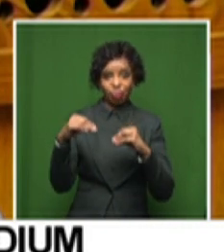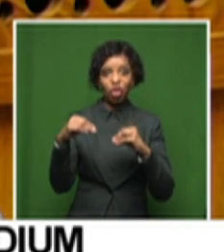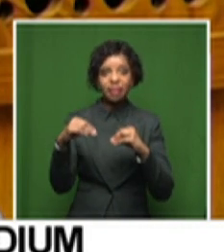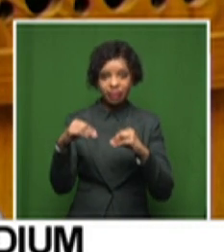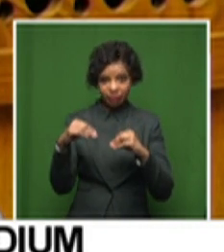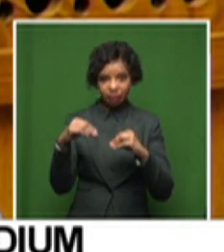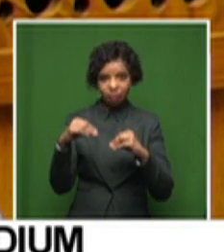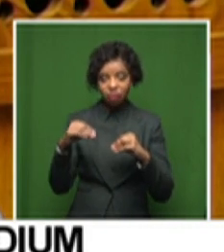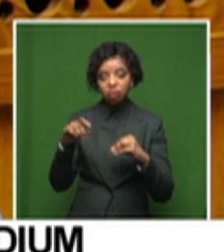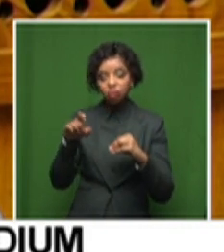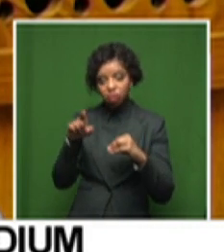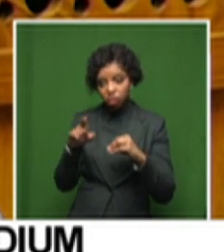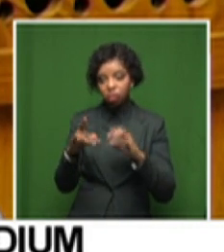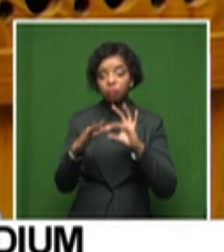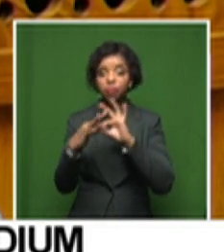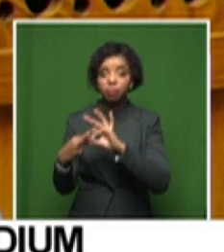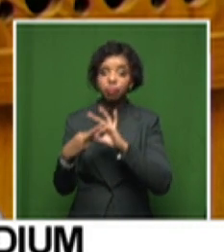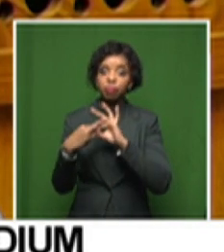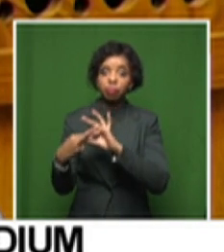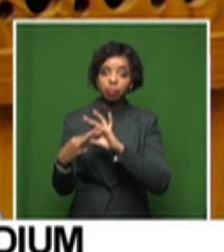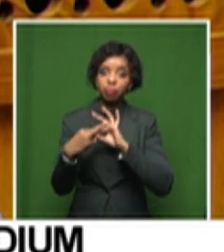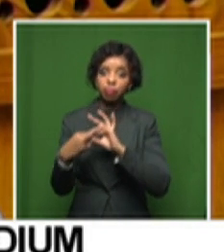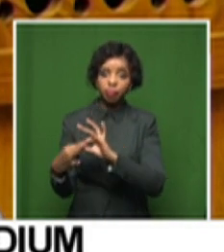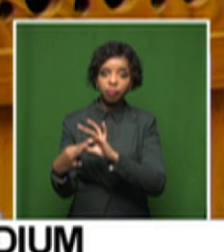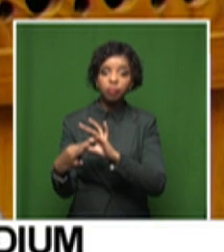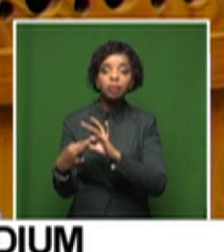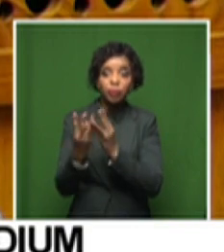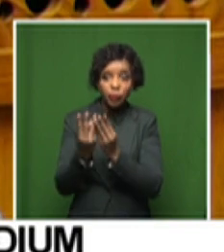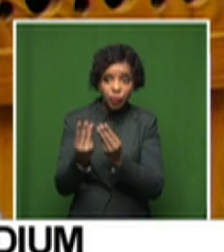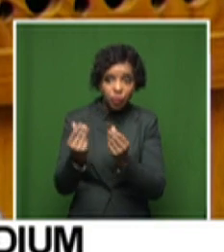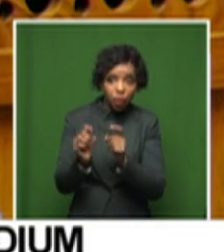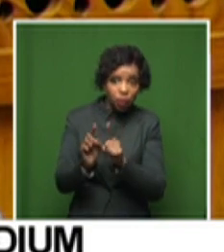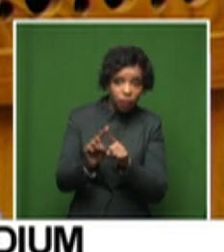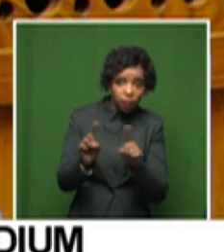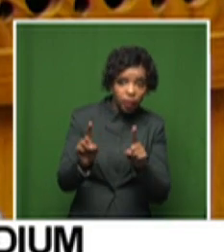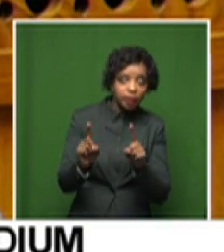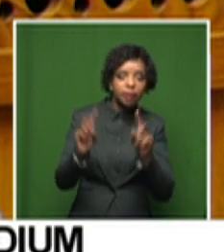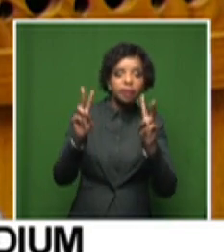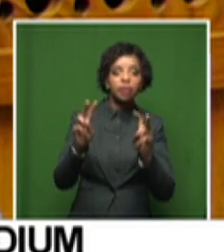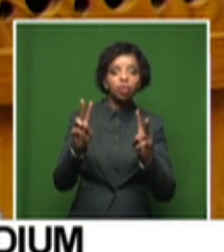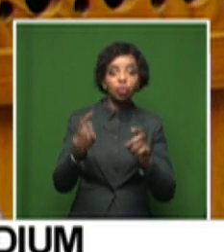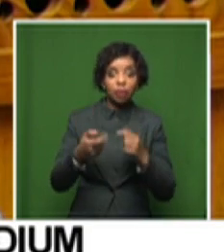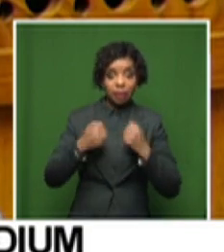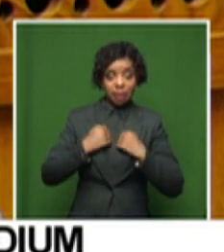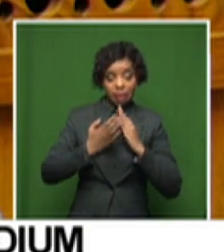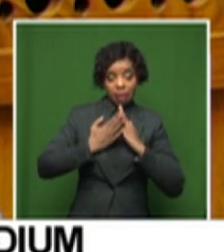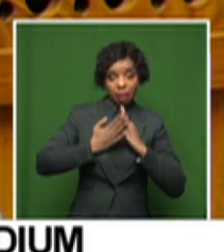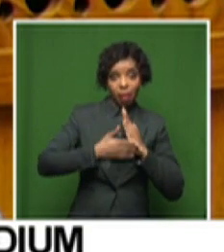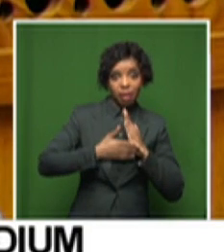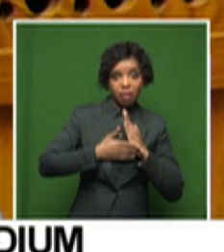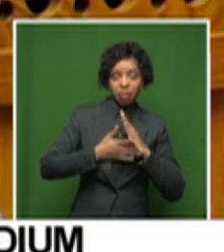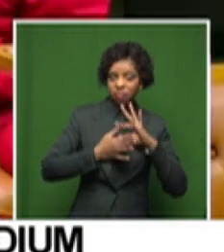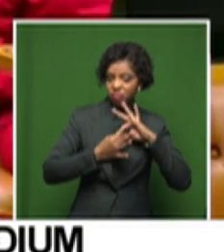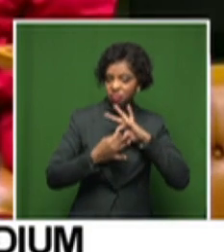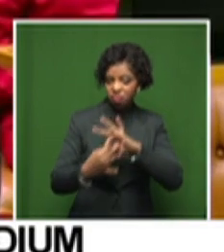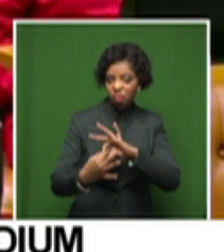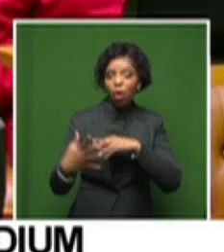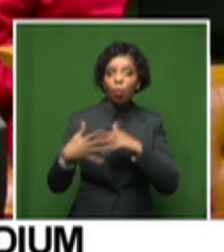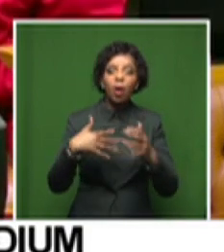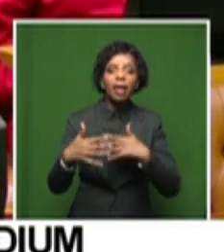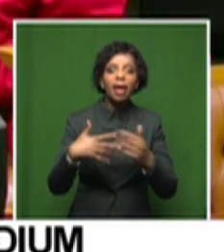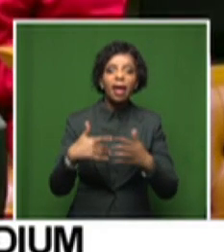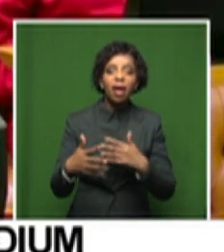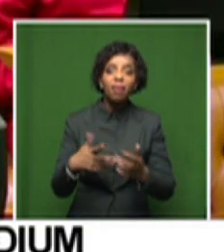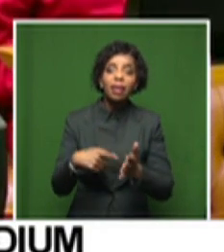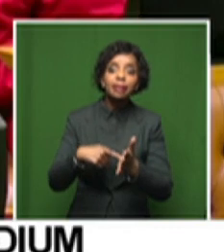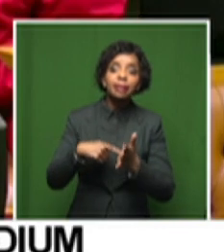matters. For our part, we are determined that whatever the demands, we cannot